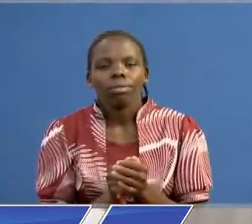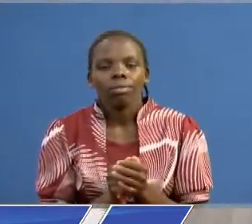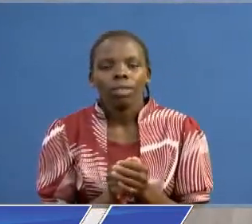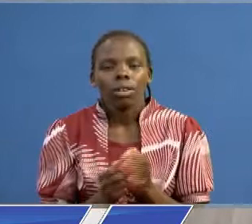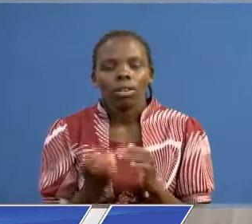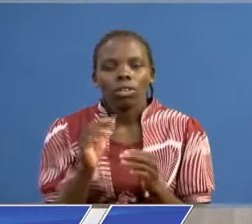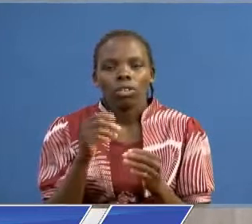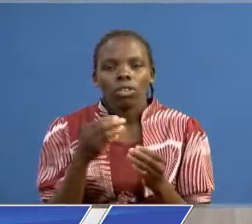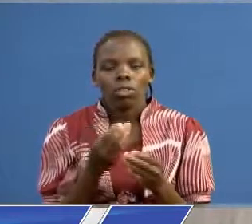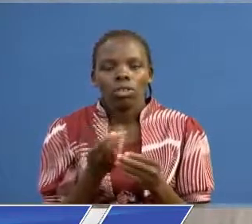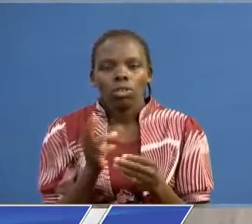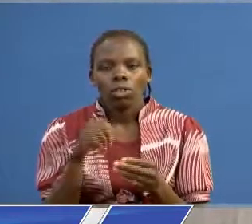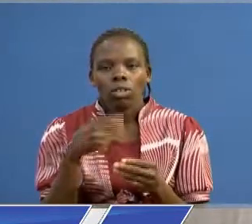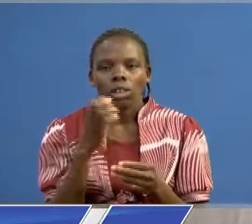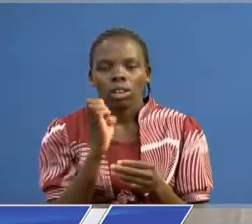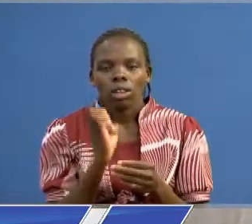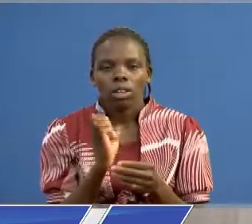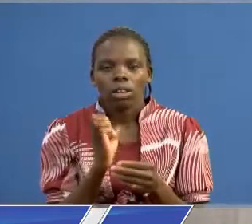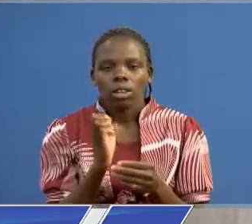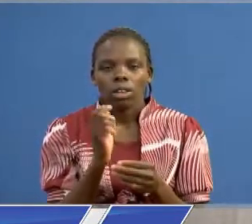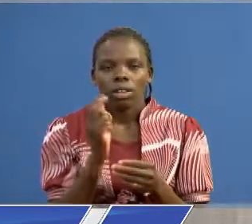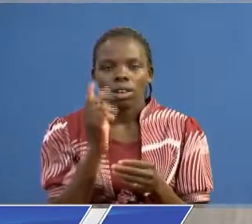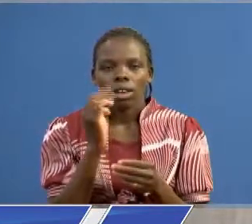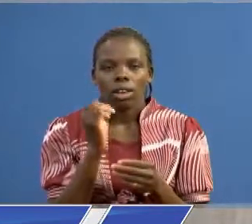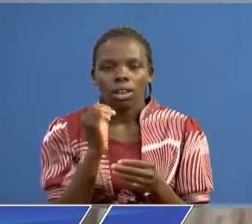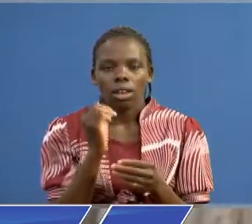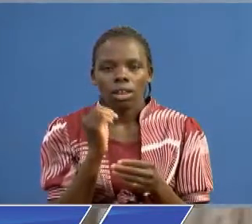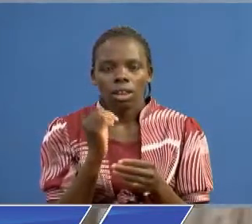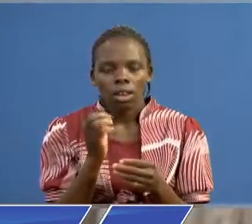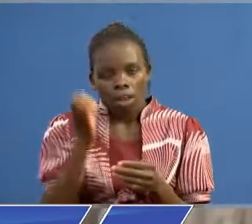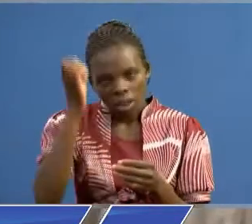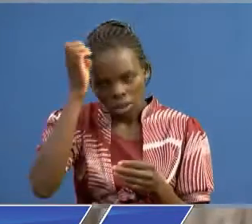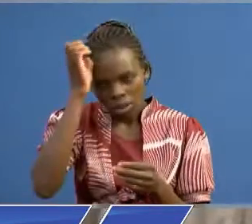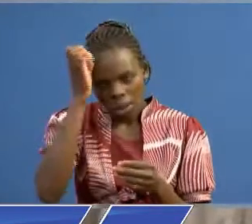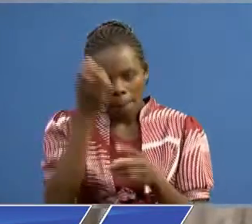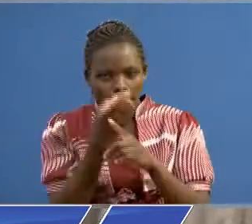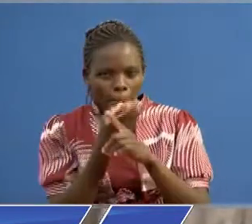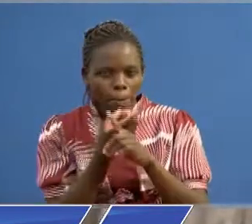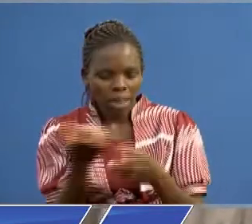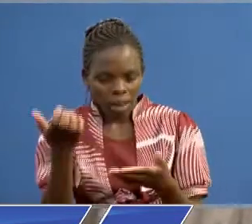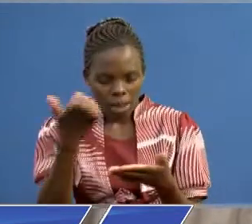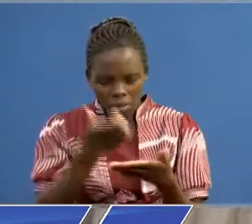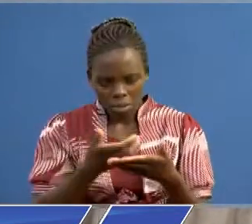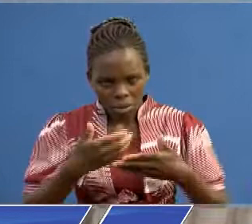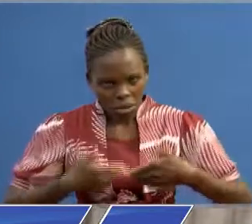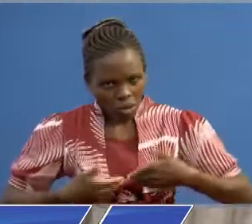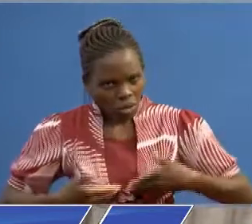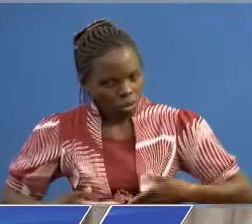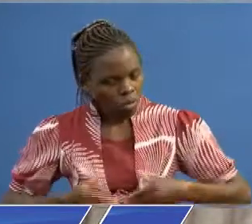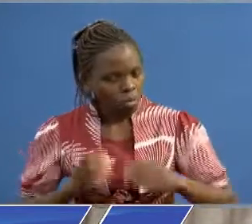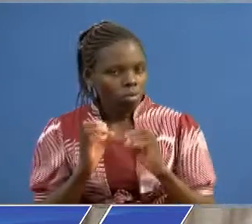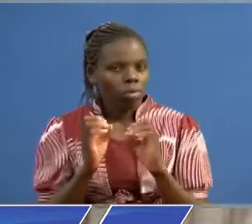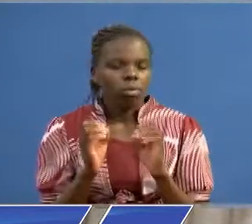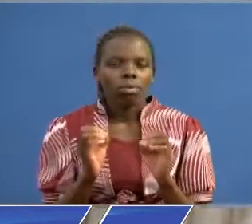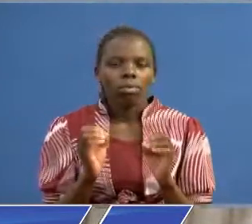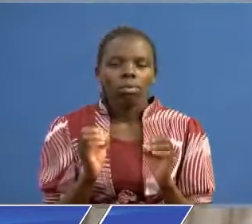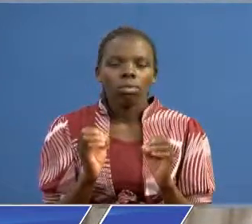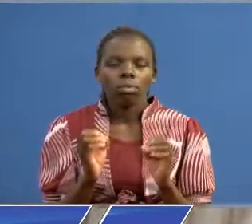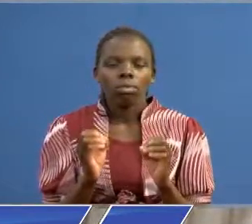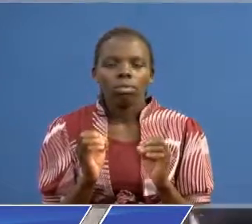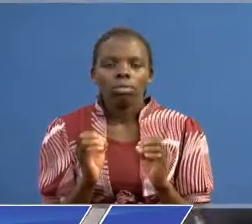According to sources, the TN's company mentors educated but unemployed youths to earn income by engaging them